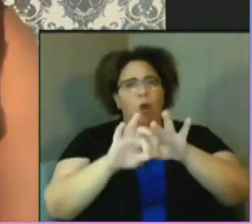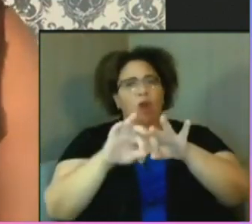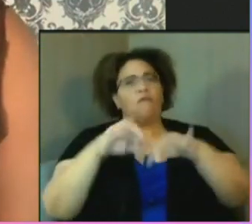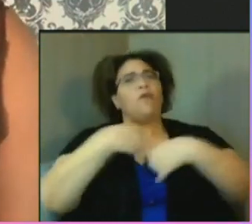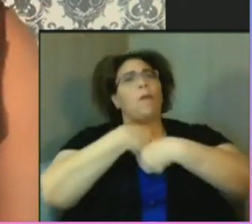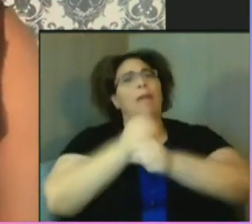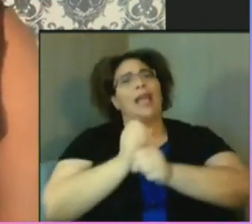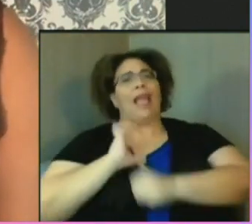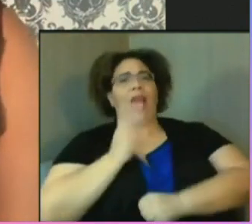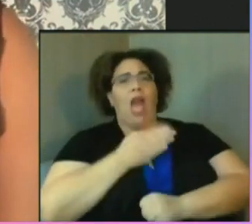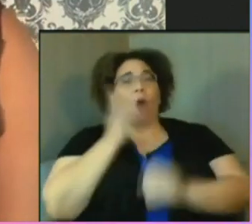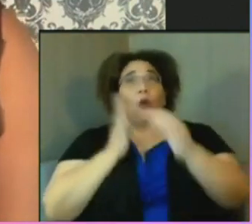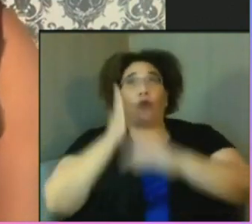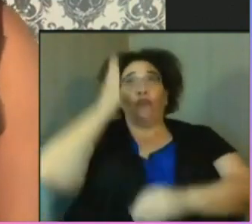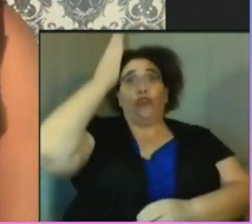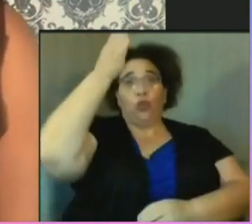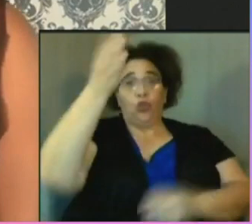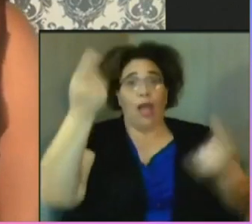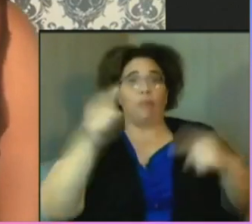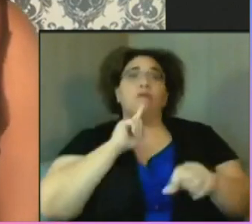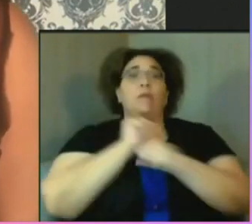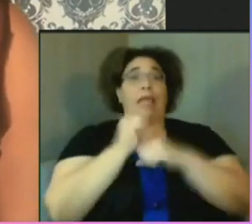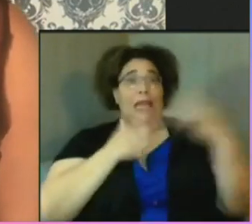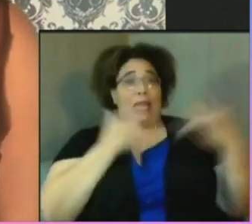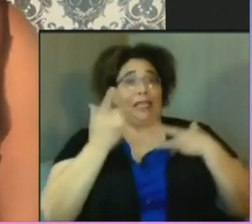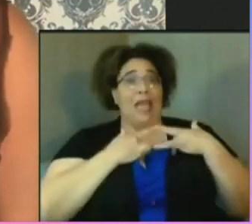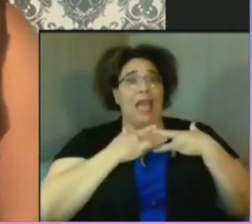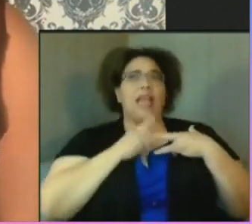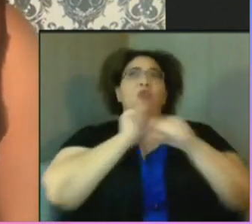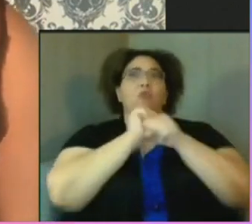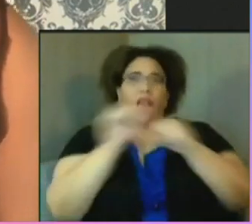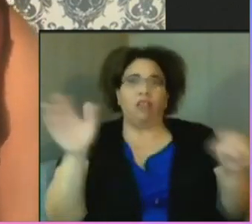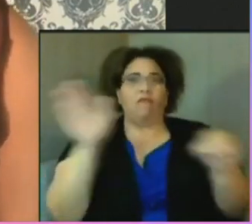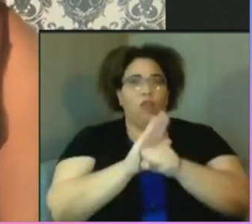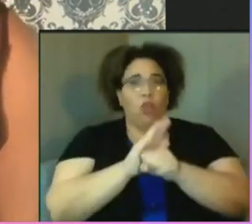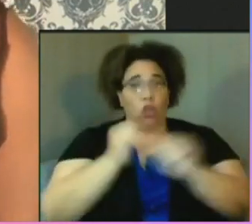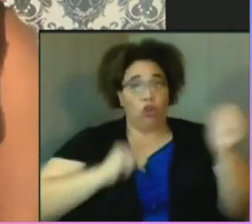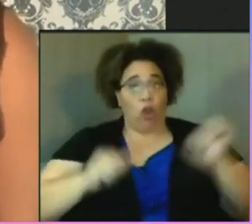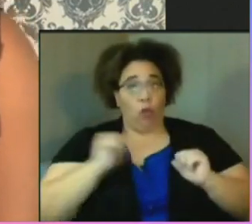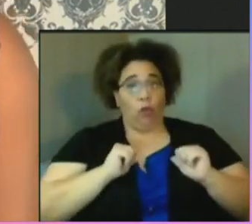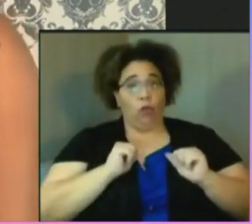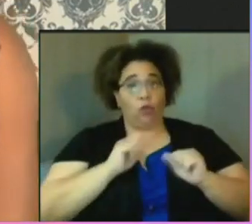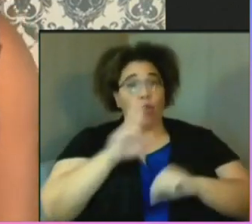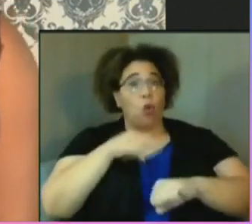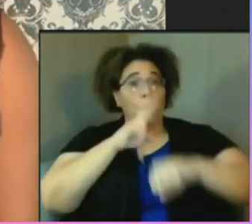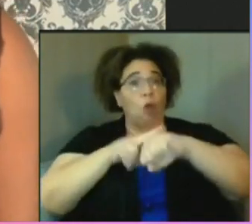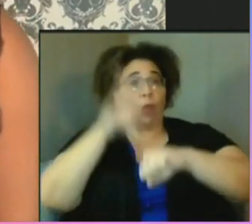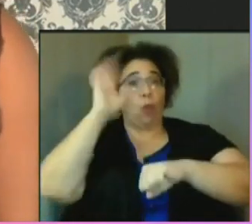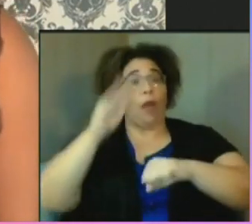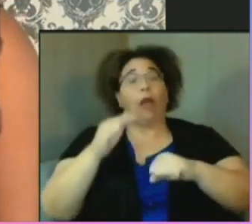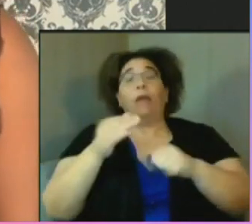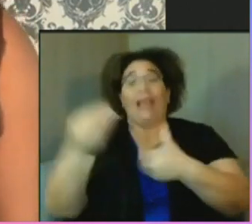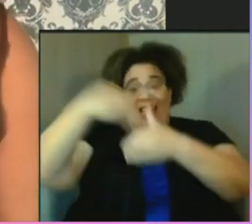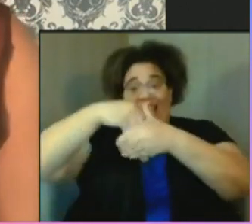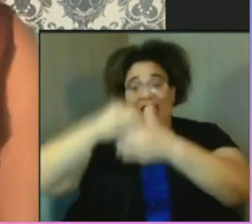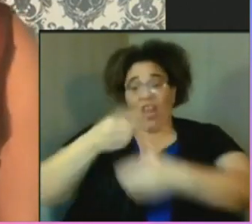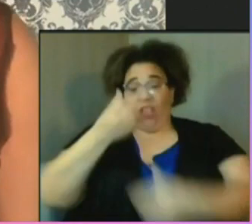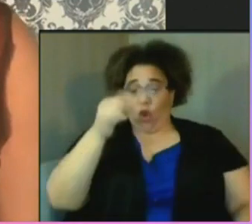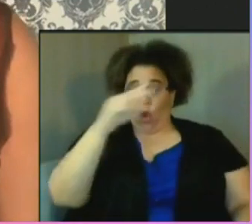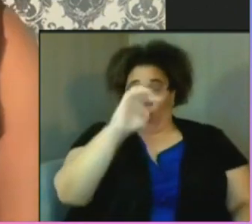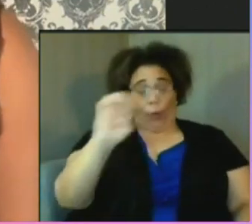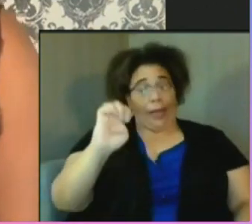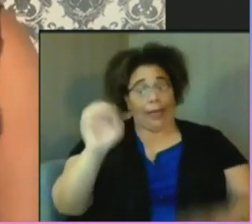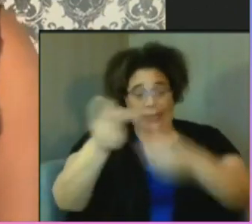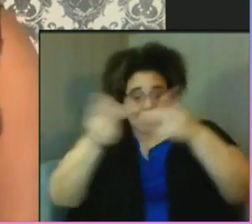It's gonna be an exciting and a rich show. Now, normally we would be actually in the Greene Space, and the Greene Space is an actual space